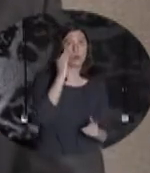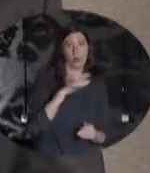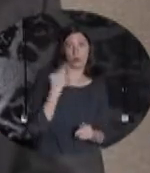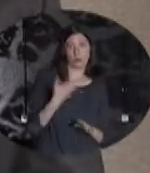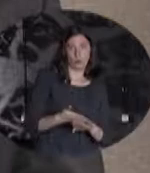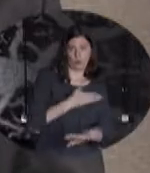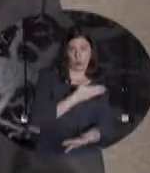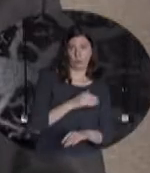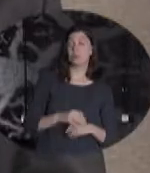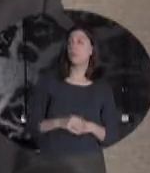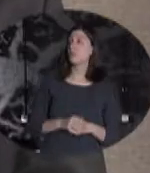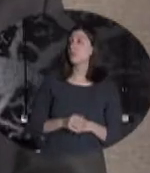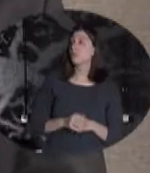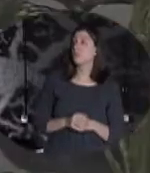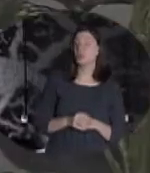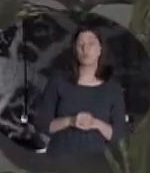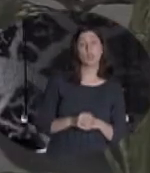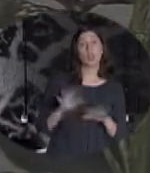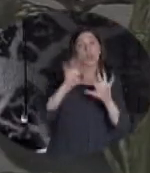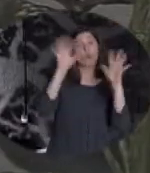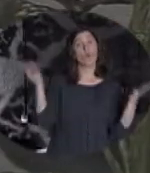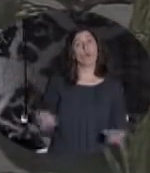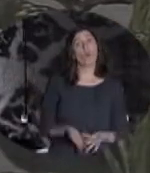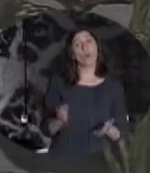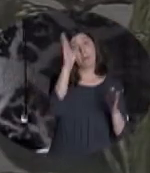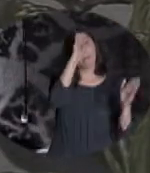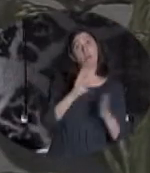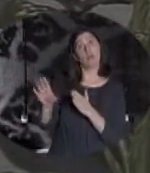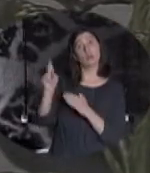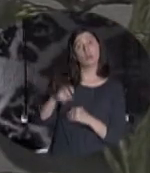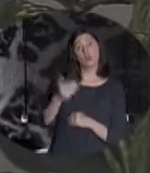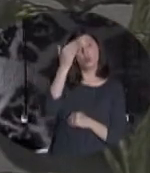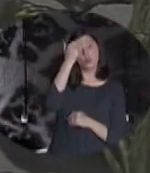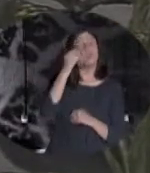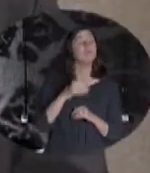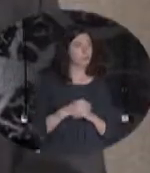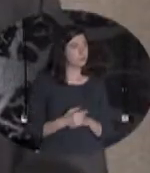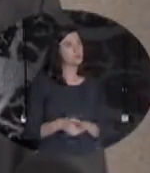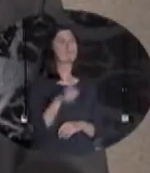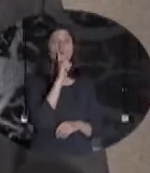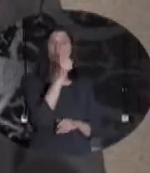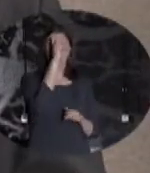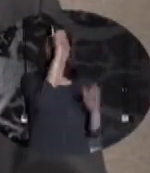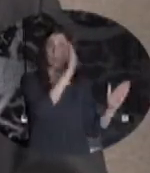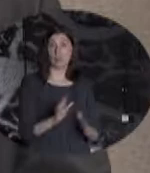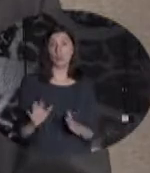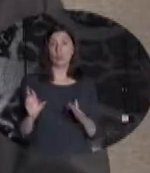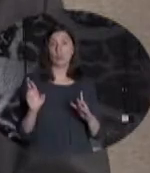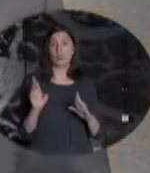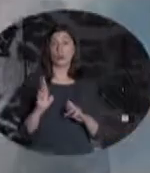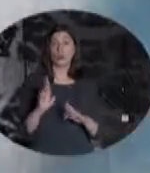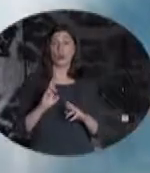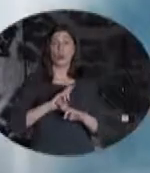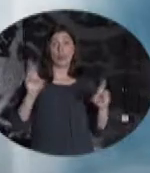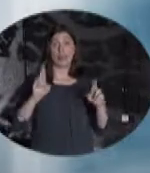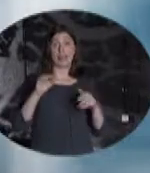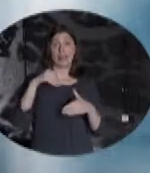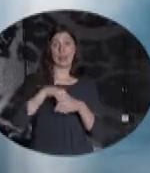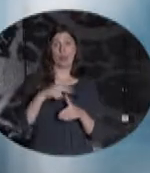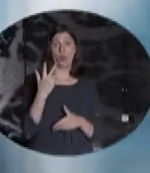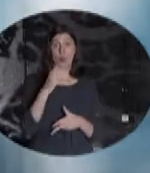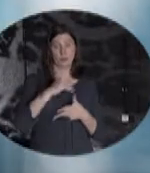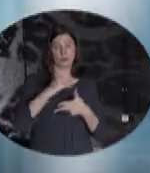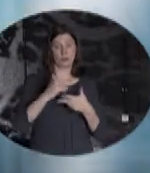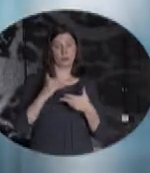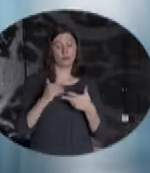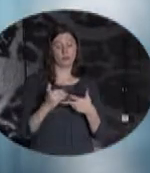first. Is there some kind of overall plan that we should have in place? Yeah, anytime we talk about in preparedness, we talk about ready in three. And that's a three-step process by